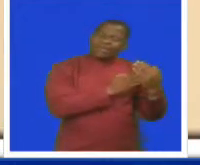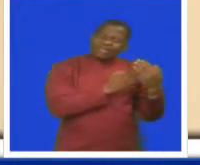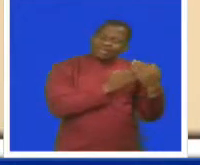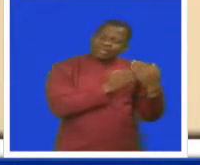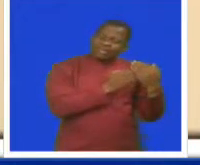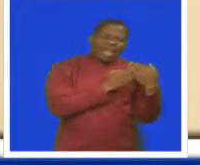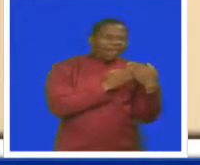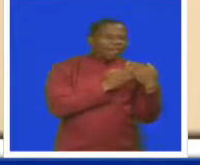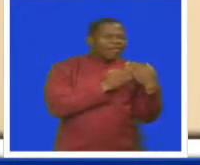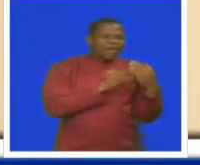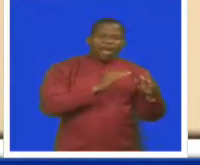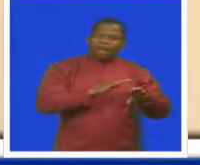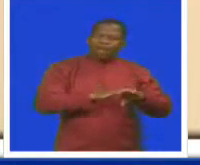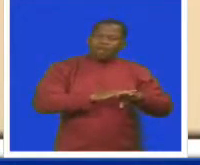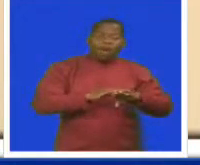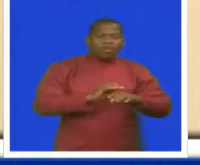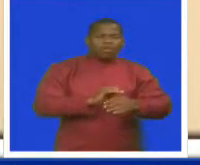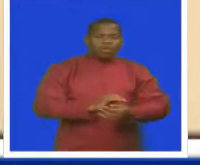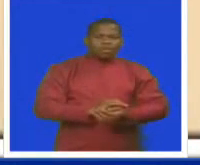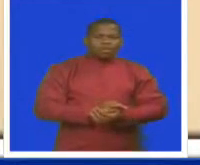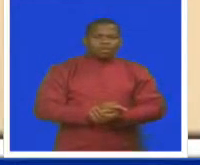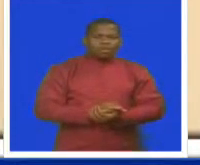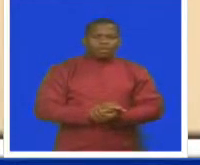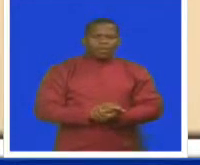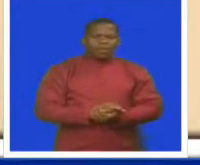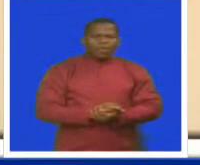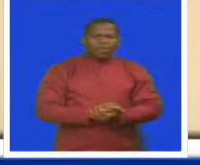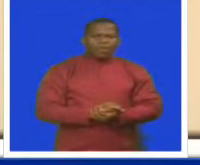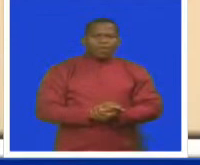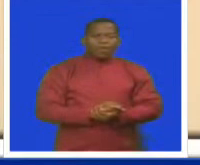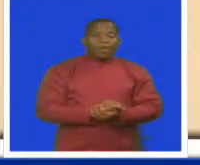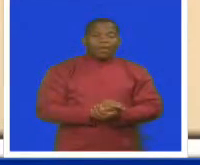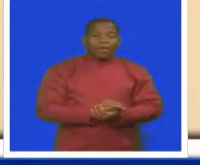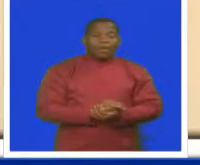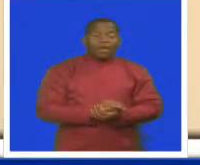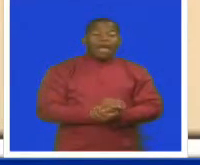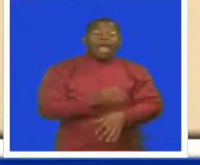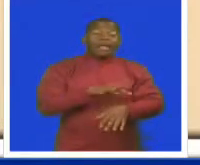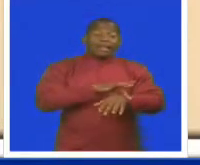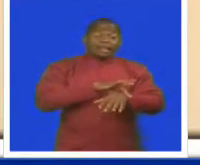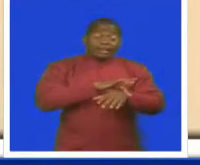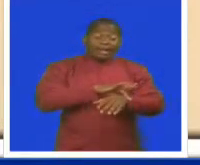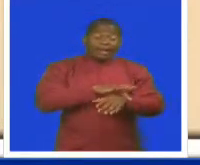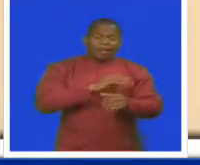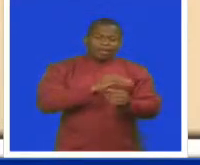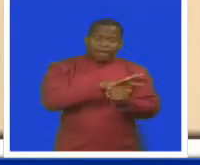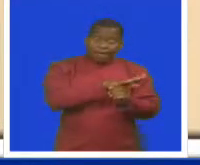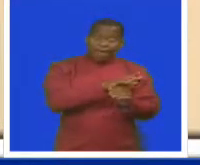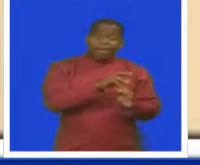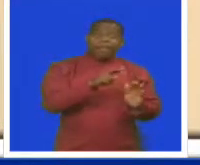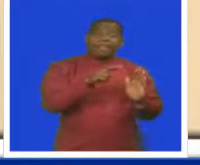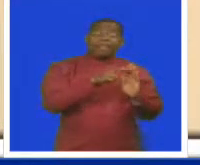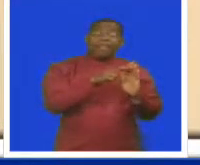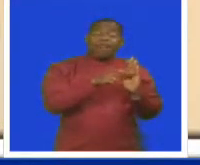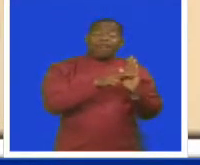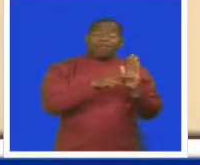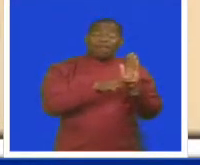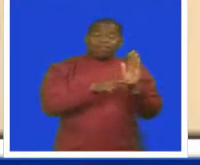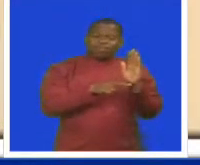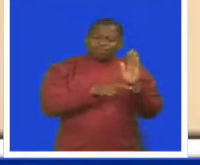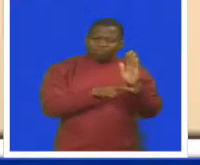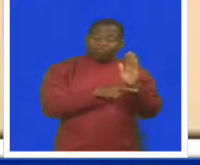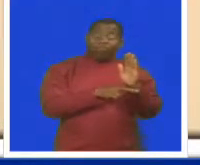keep trying following to the rules of the COVID-19 regulations, that it's not yet